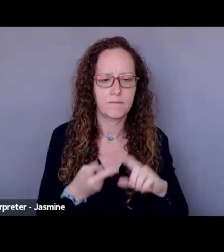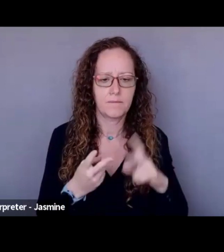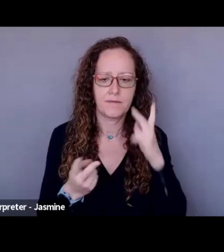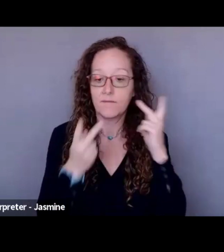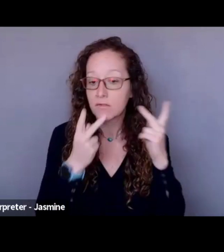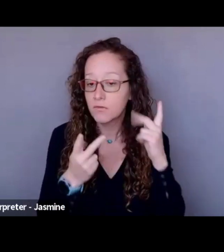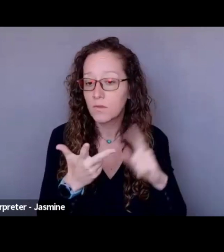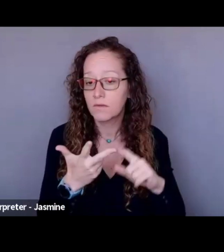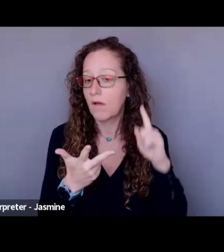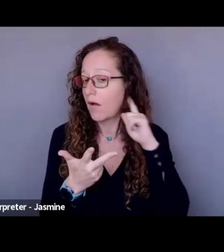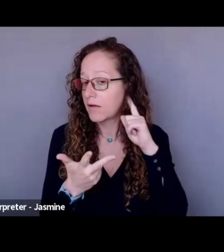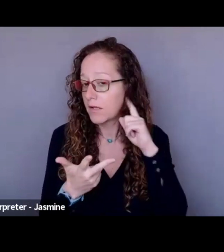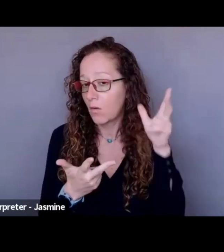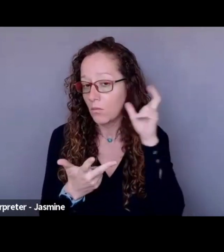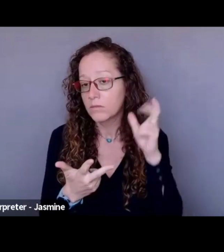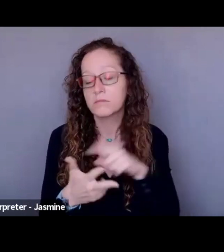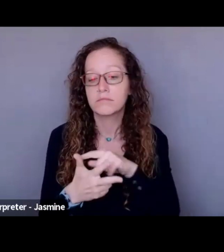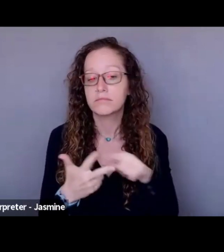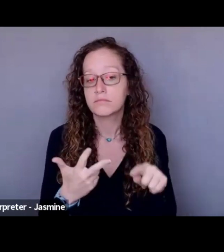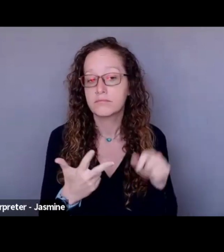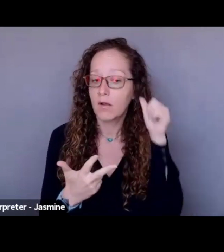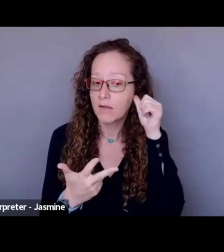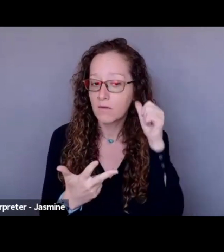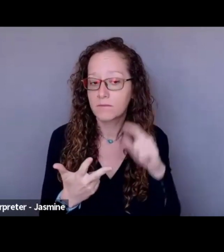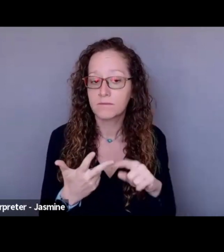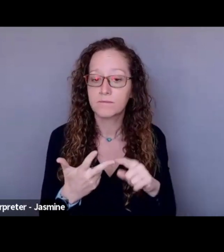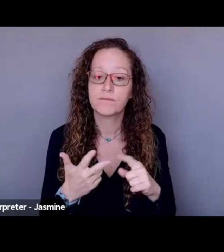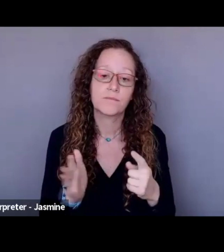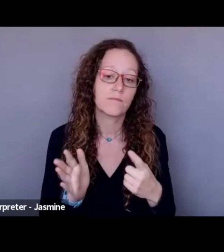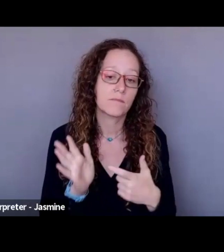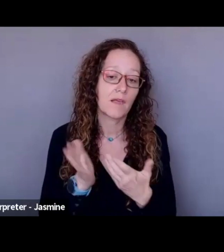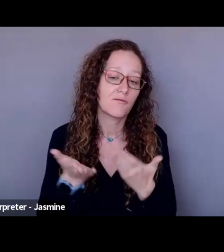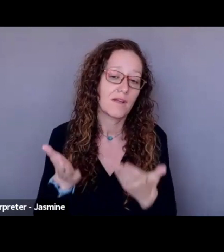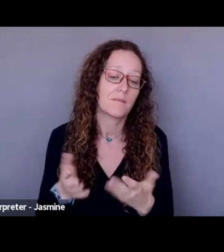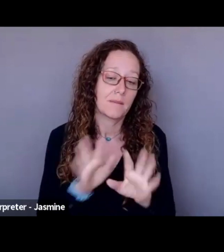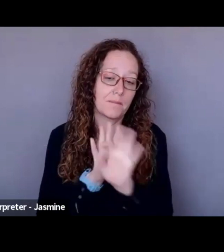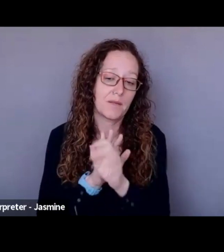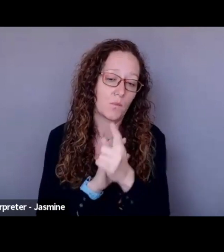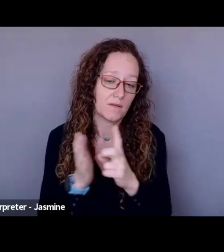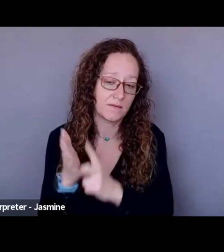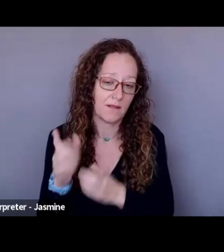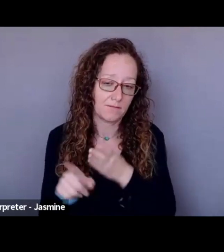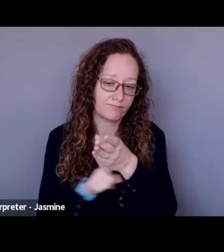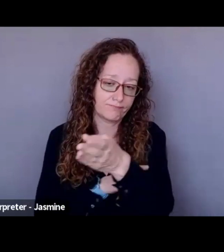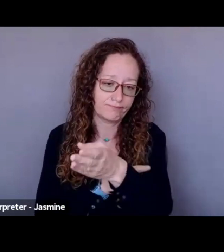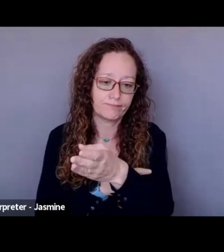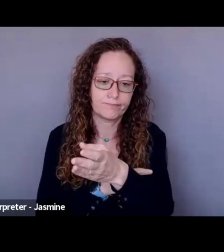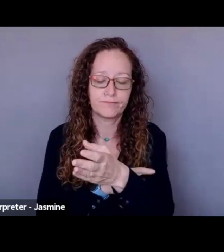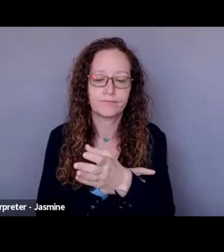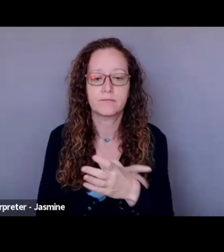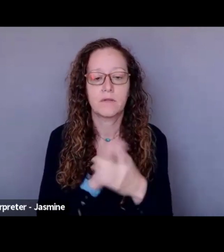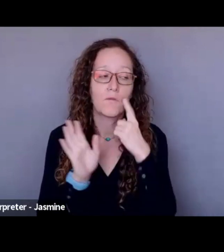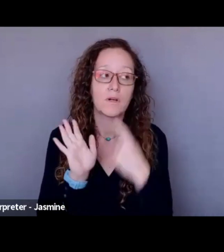would recommend starting with one design area, such as, oh, I want to see